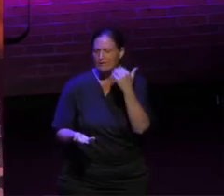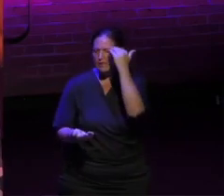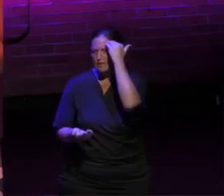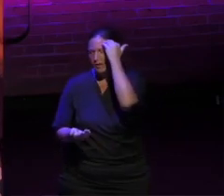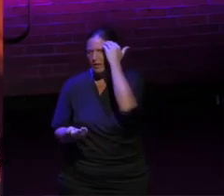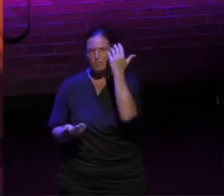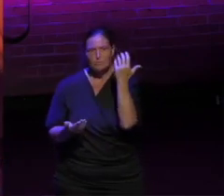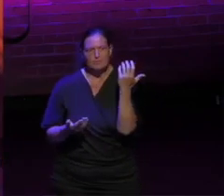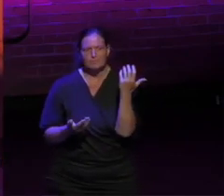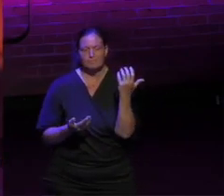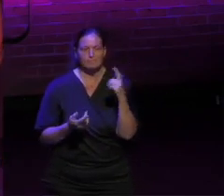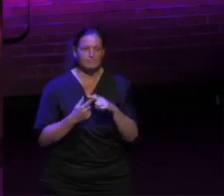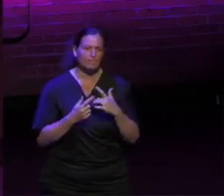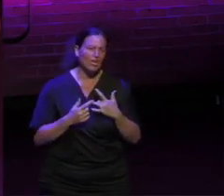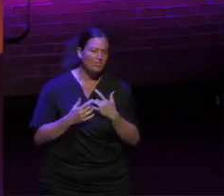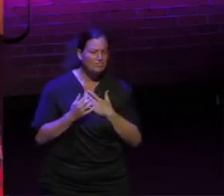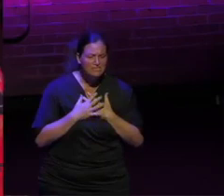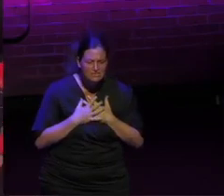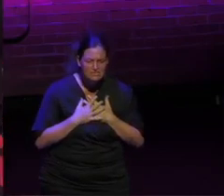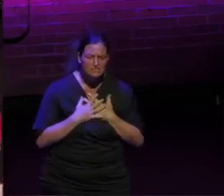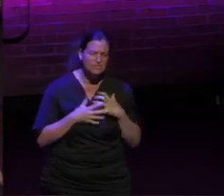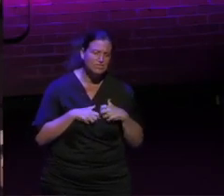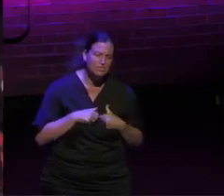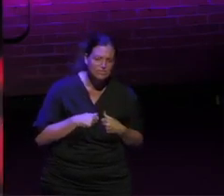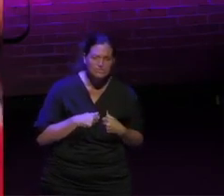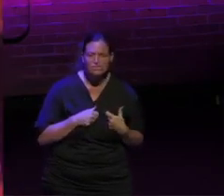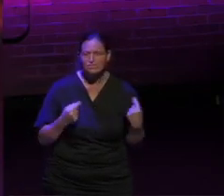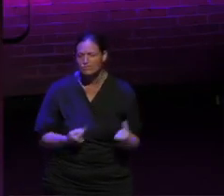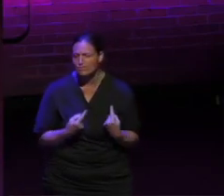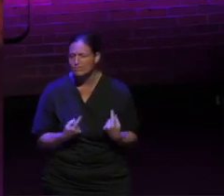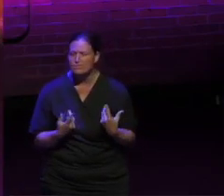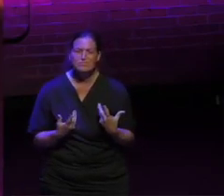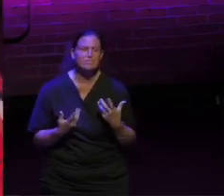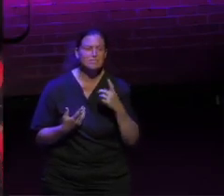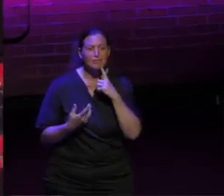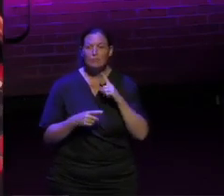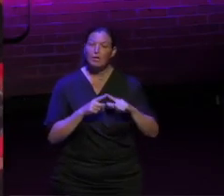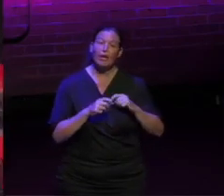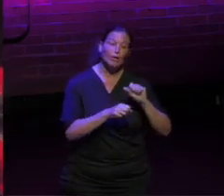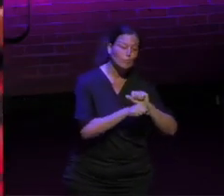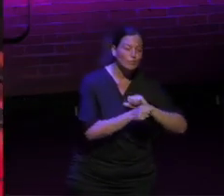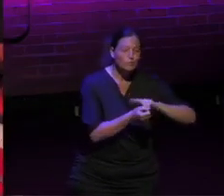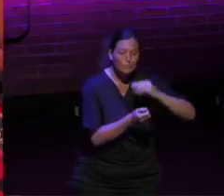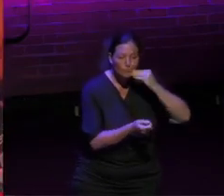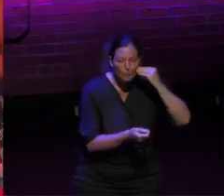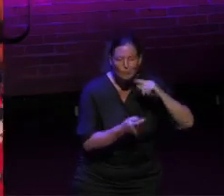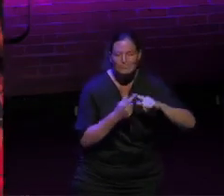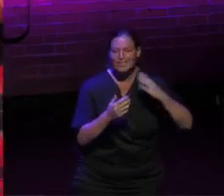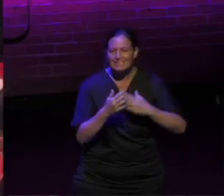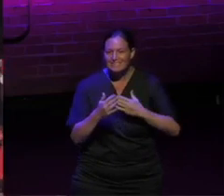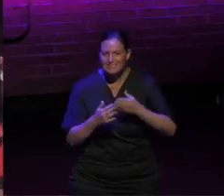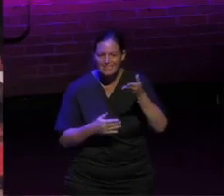And I know for one, my heart was heavy. However, I work for nursing homes, I sing at nursing